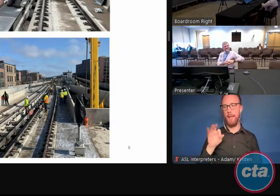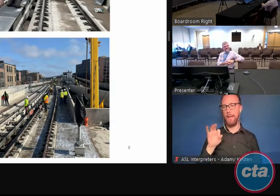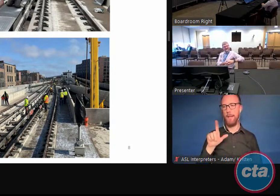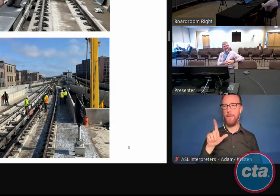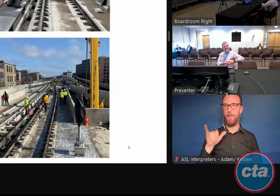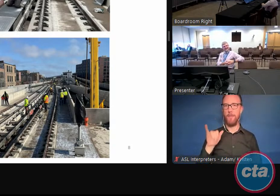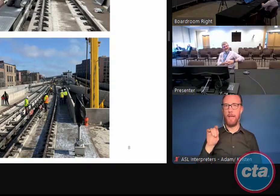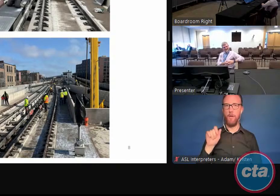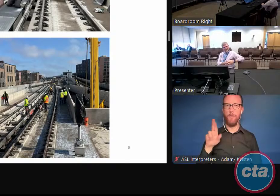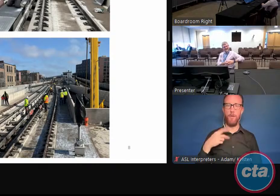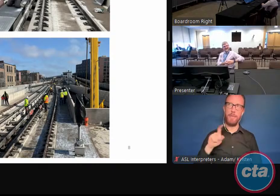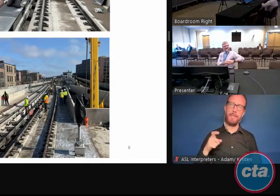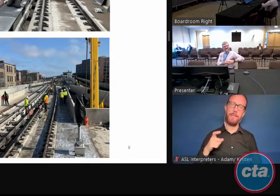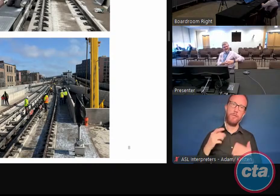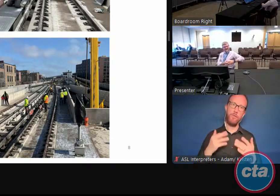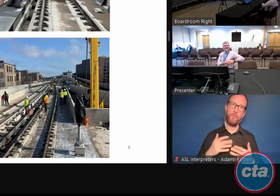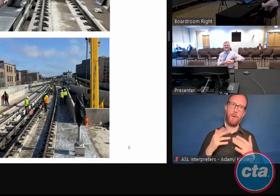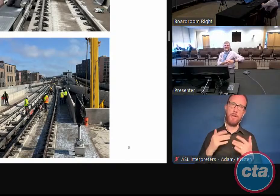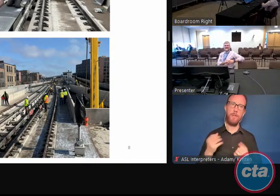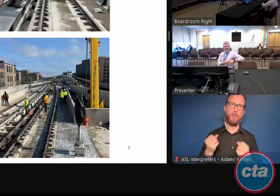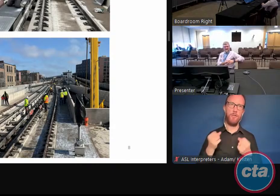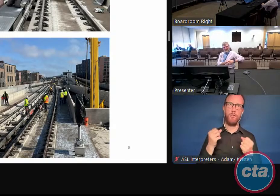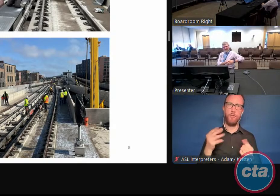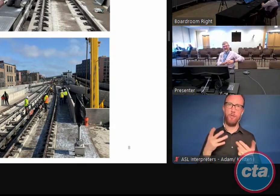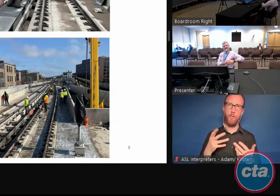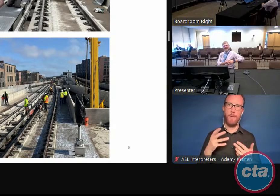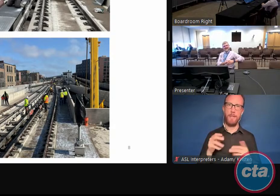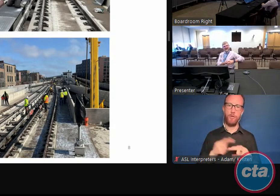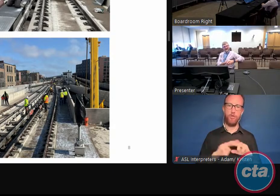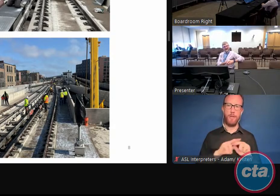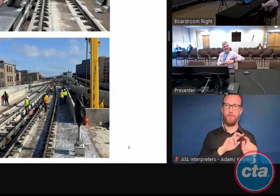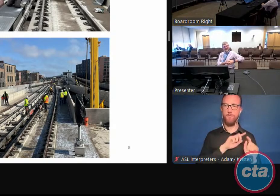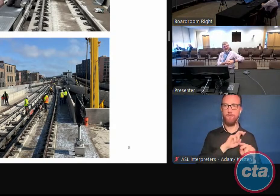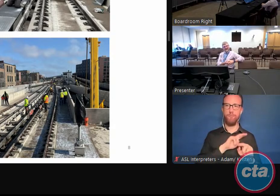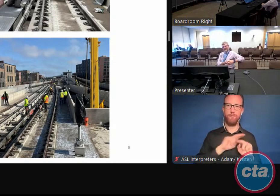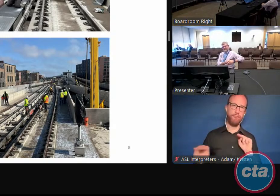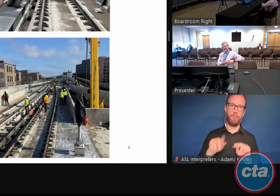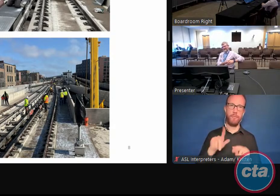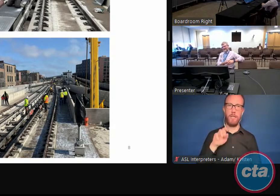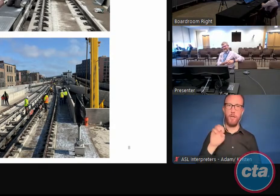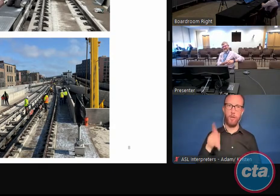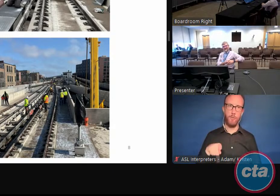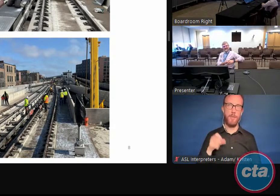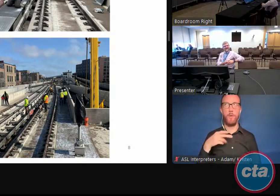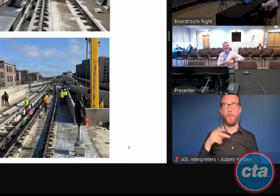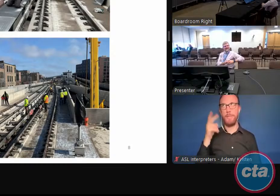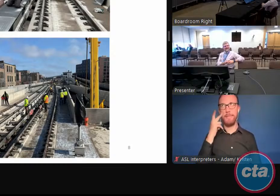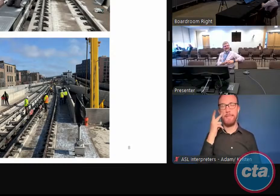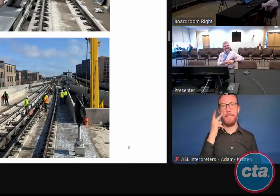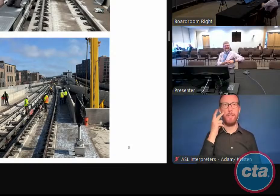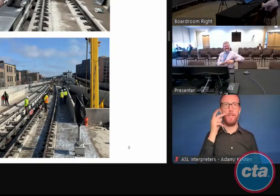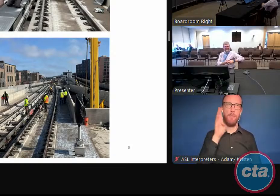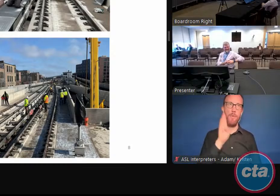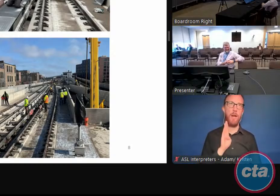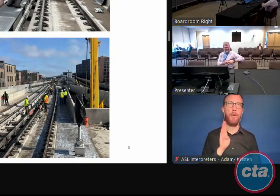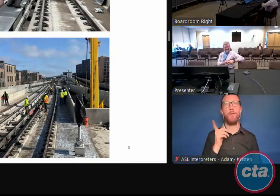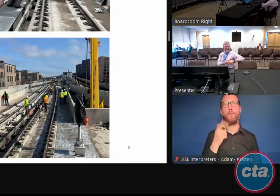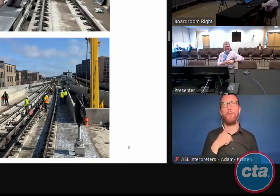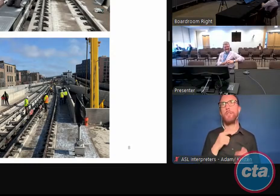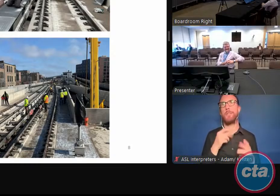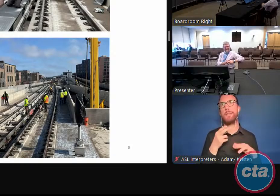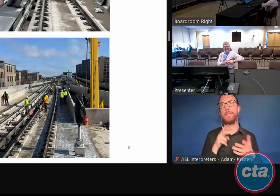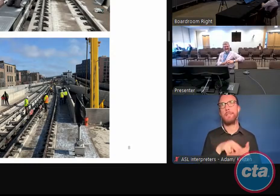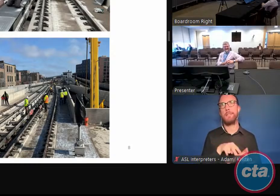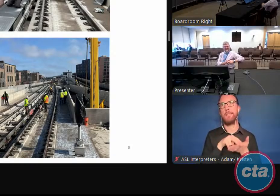because all those trains going to the loop had priority. So when that brown line come, it was like, oh yeah, we're standing momentarily waiting for signal